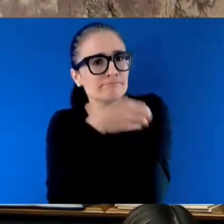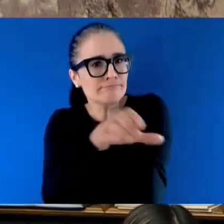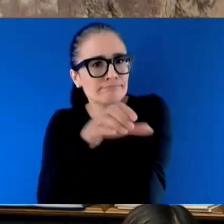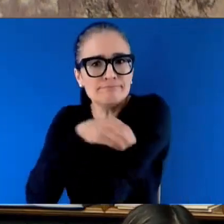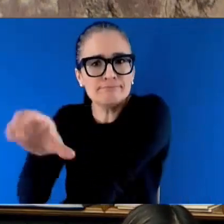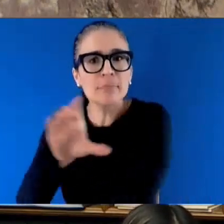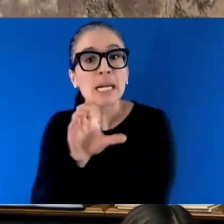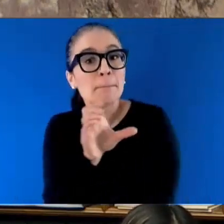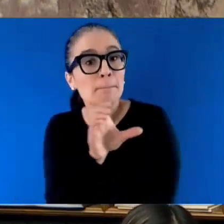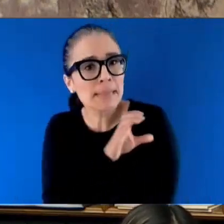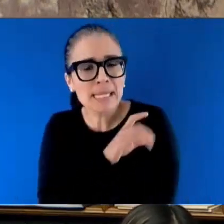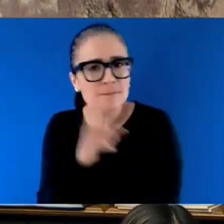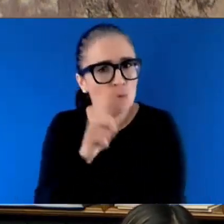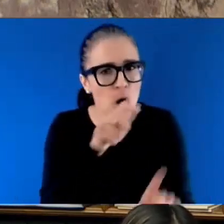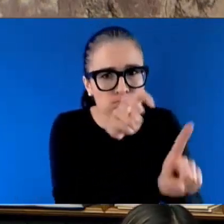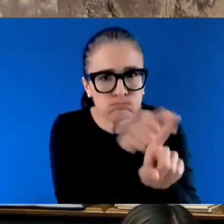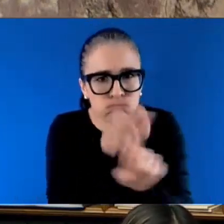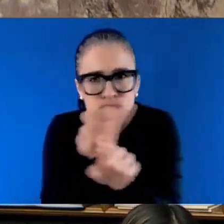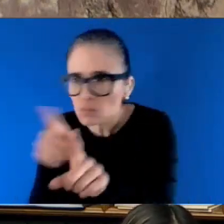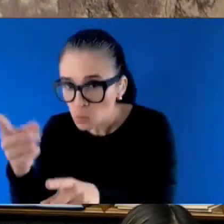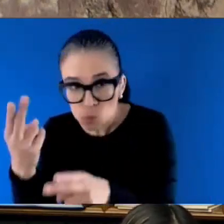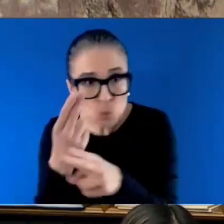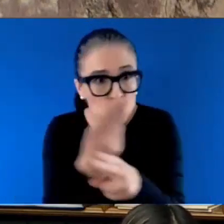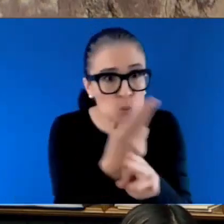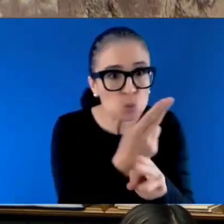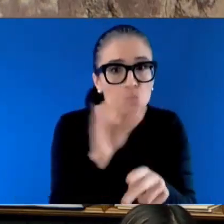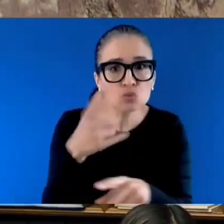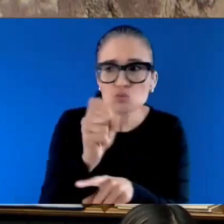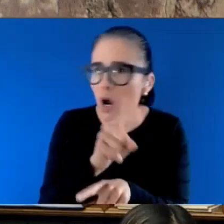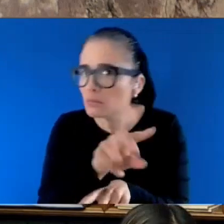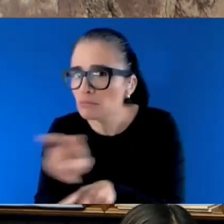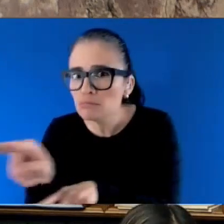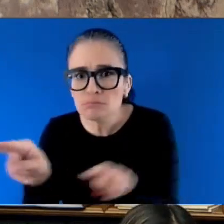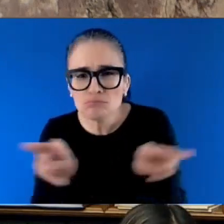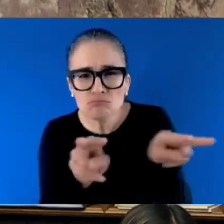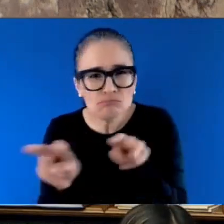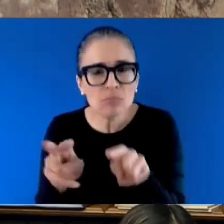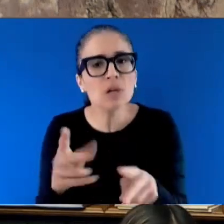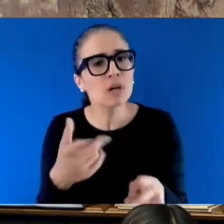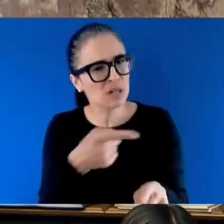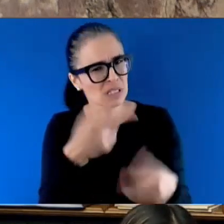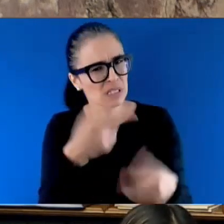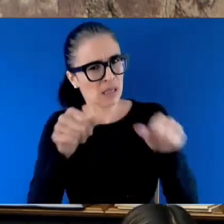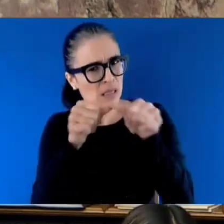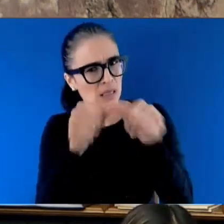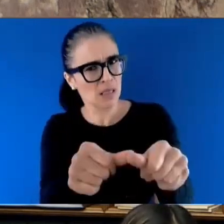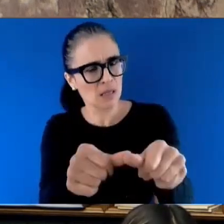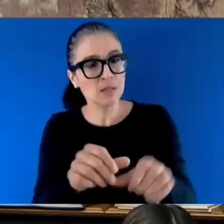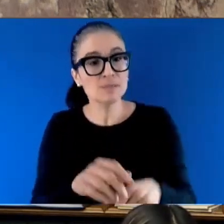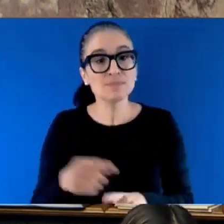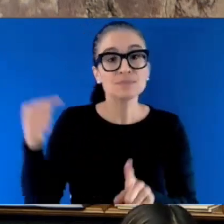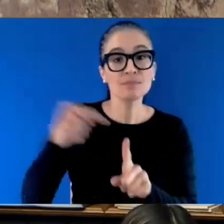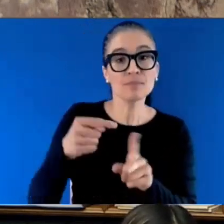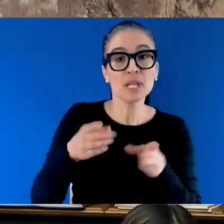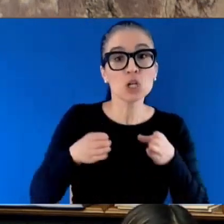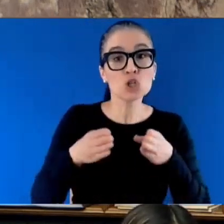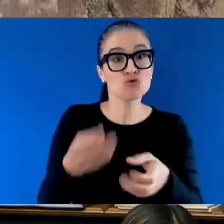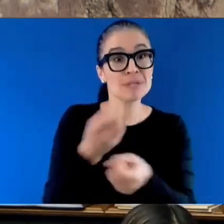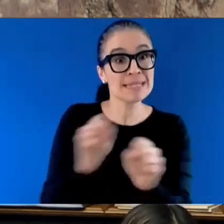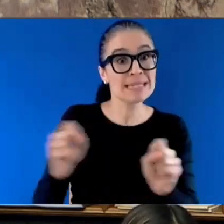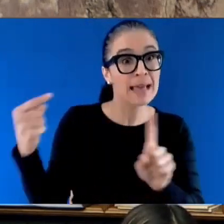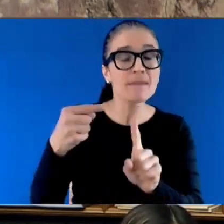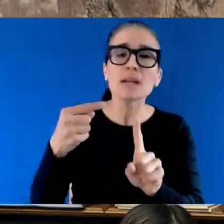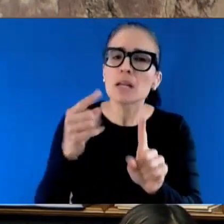Honourable Speaker, because we know that keeping streets and communities safe is a public priority. It's why we've made significant investments in policing,